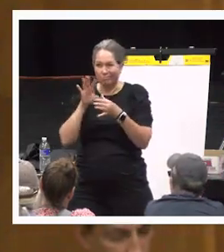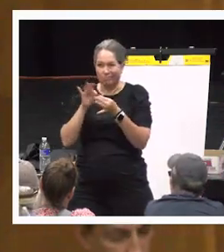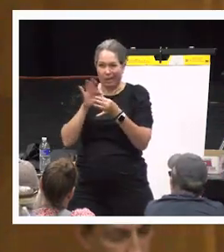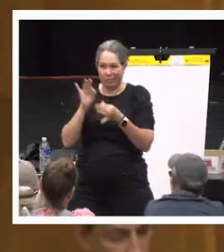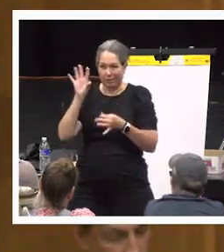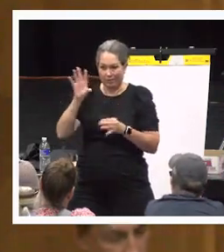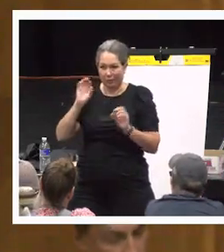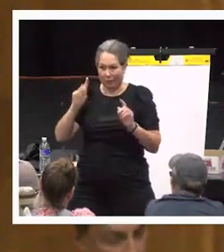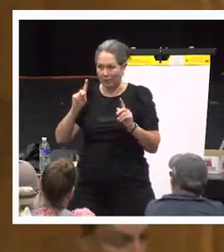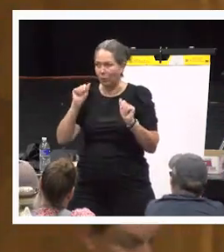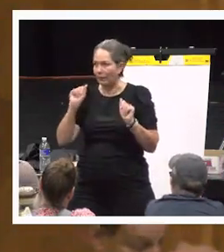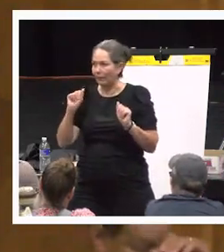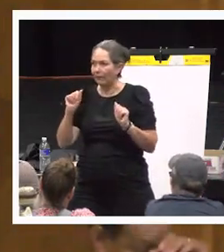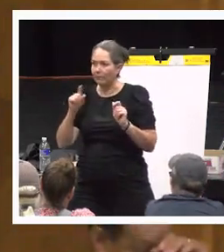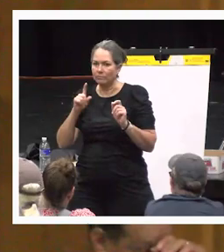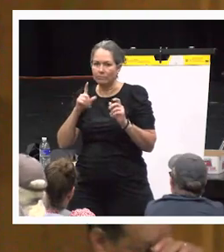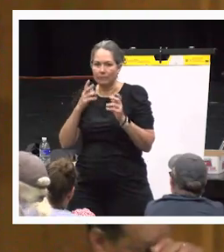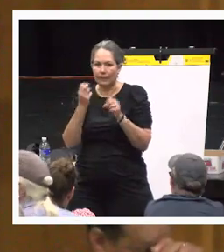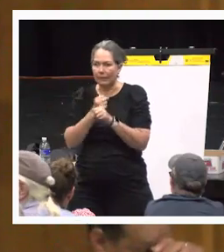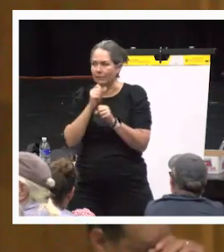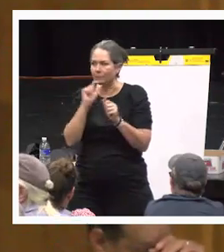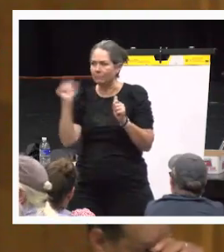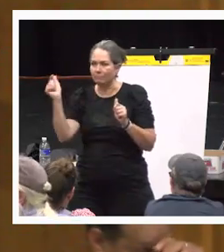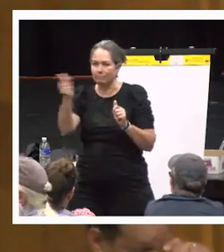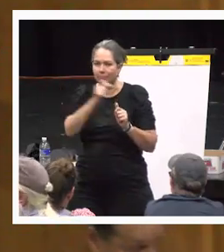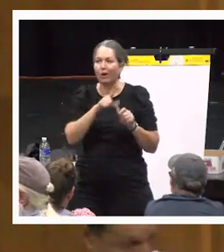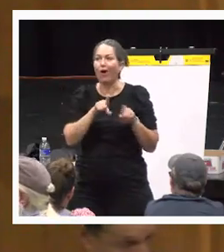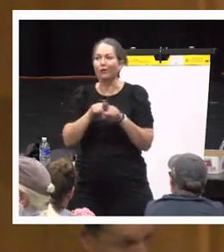as we possibly can. We also aren't going to let go of the mic.